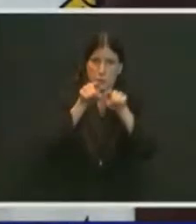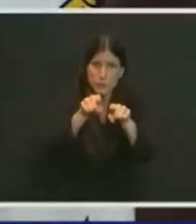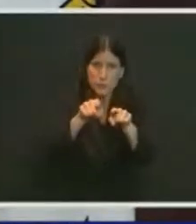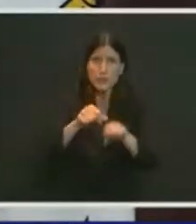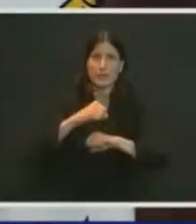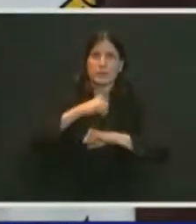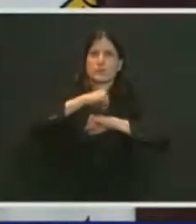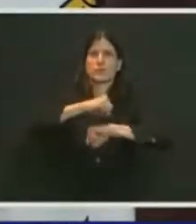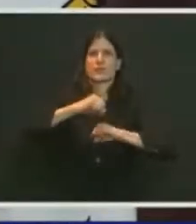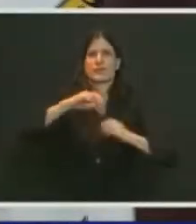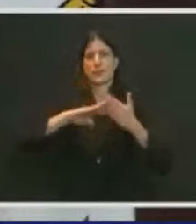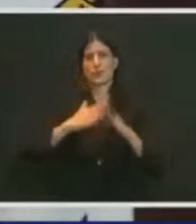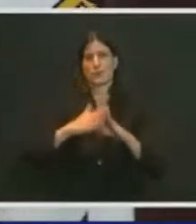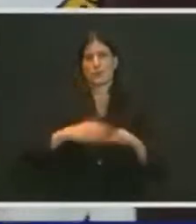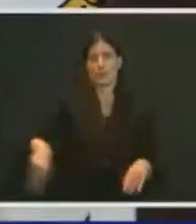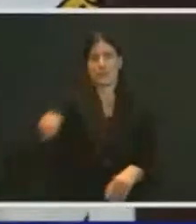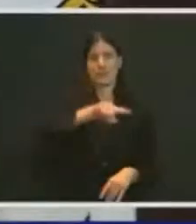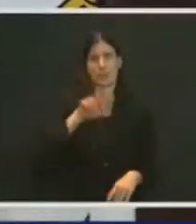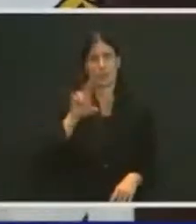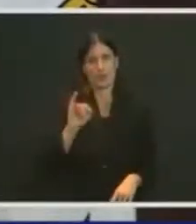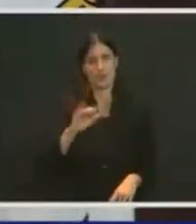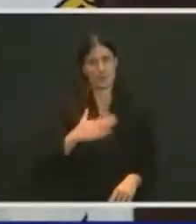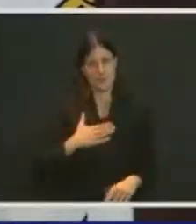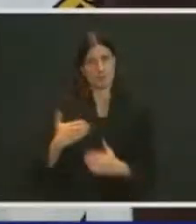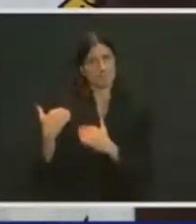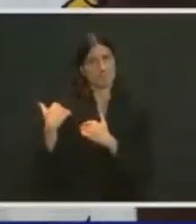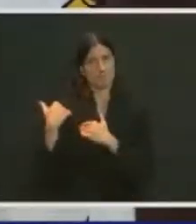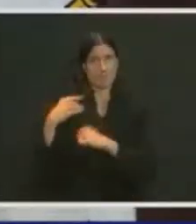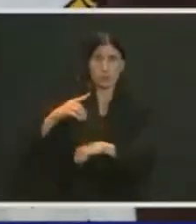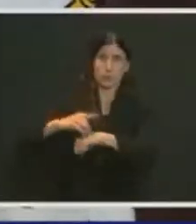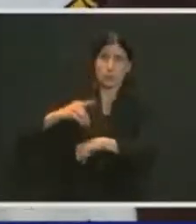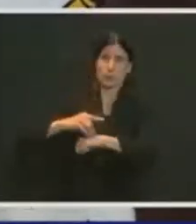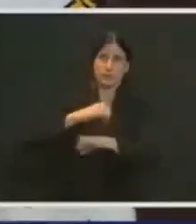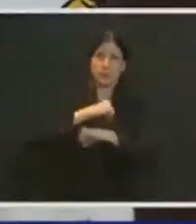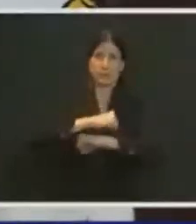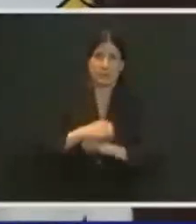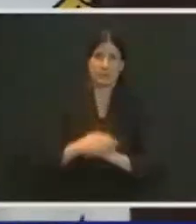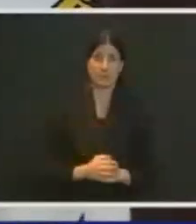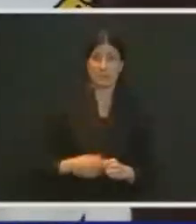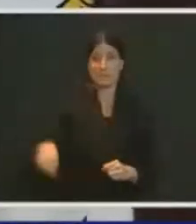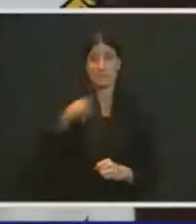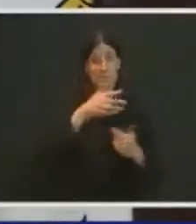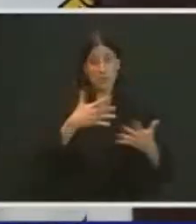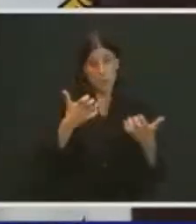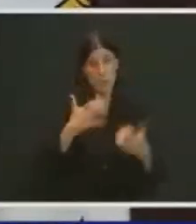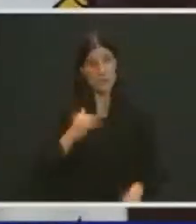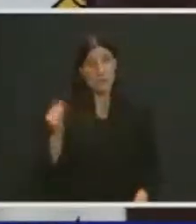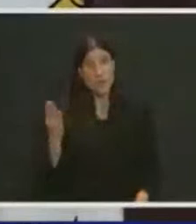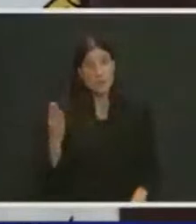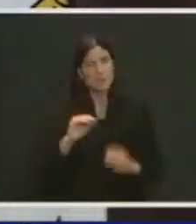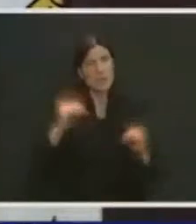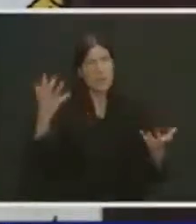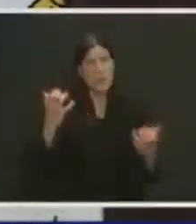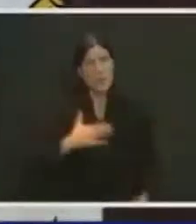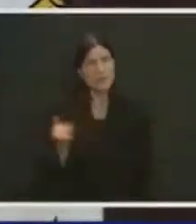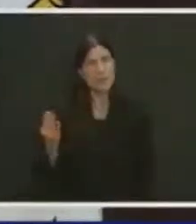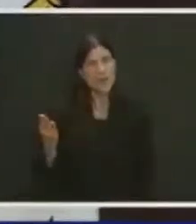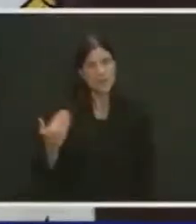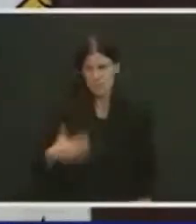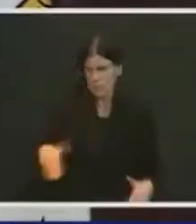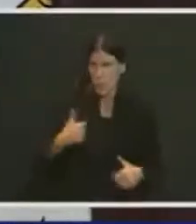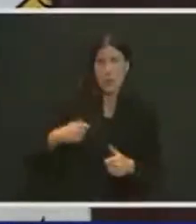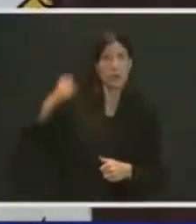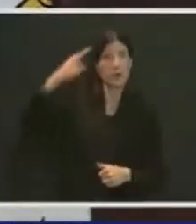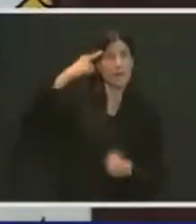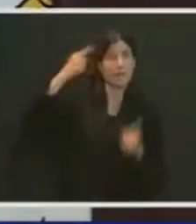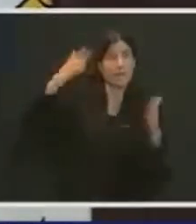No one wants to have my job right now. These are tough calls, none of which are perfect. That is a reckless thing to do, and I really hope they don't